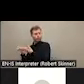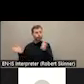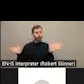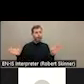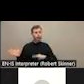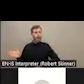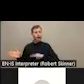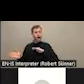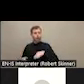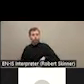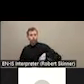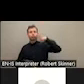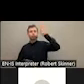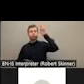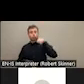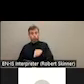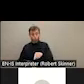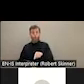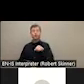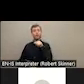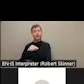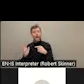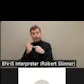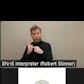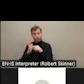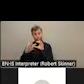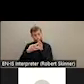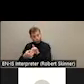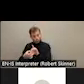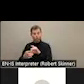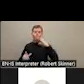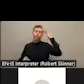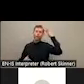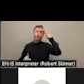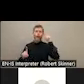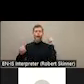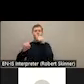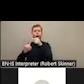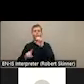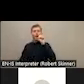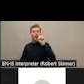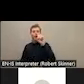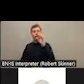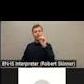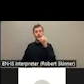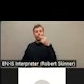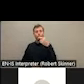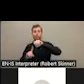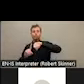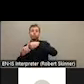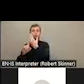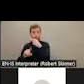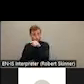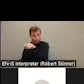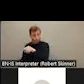with persons with disabilities. So achieving disability inclusion cannot be